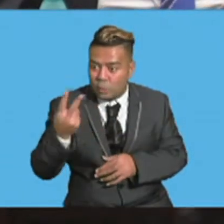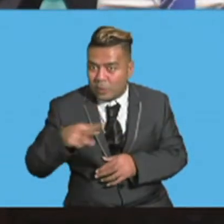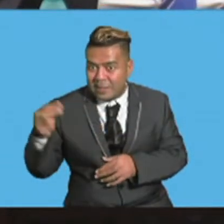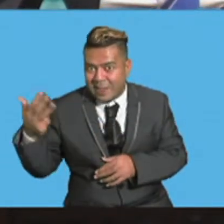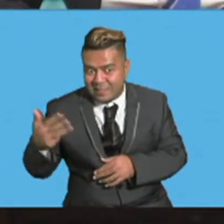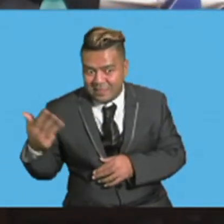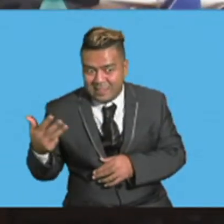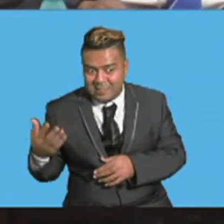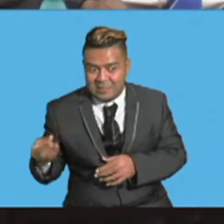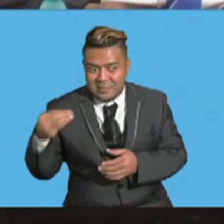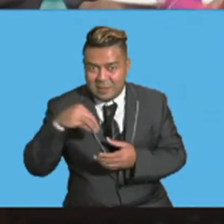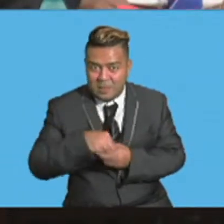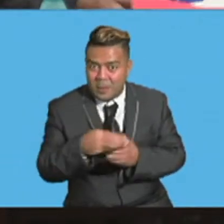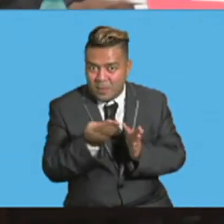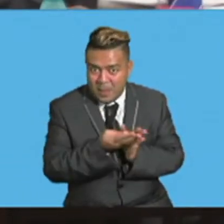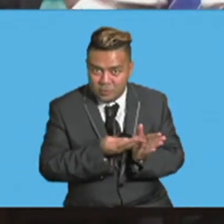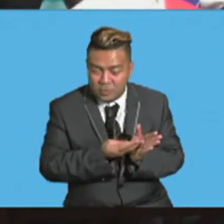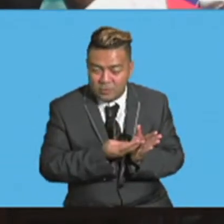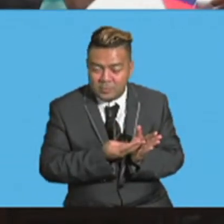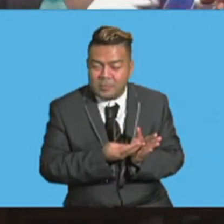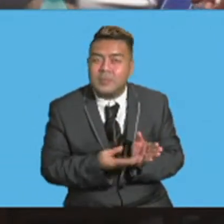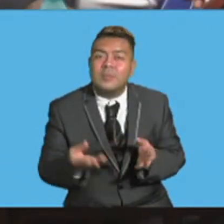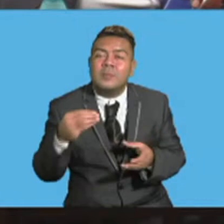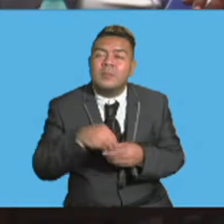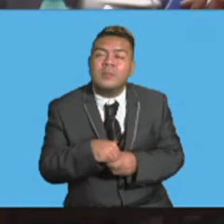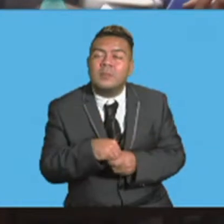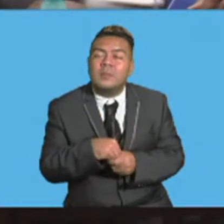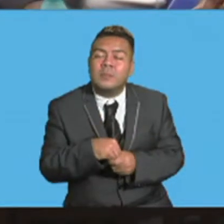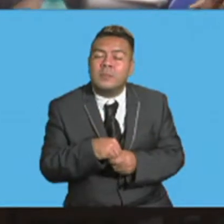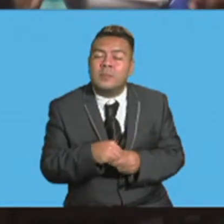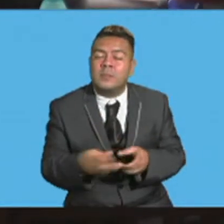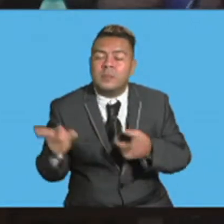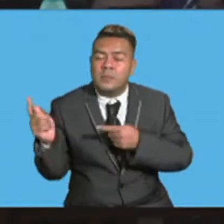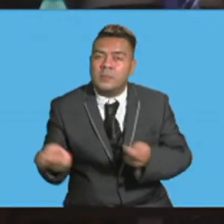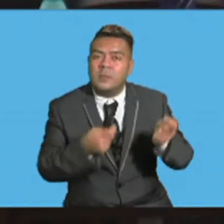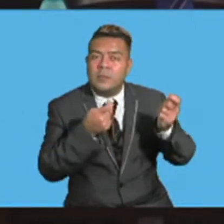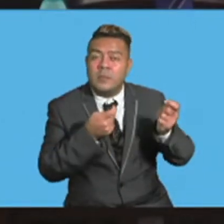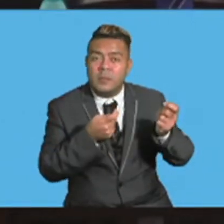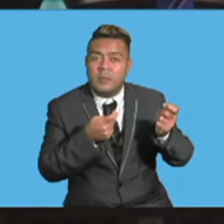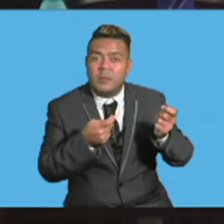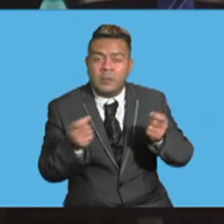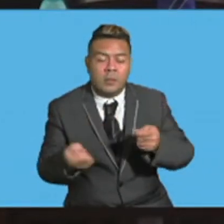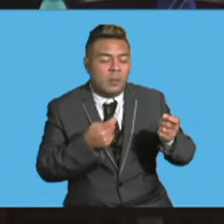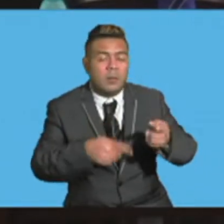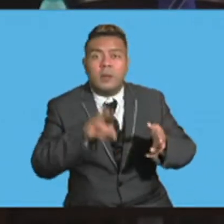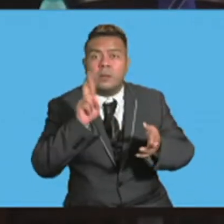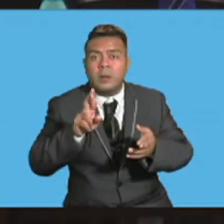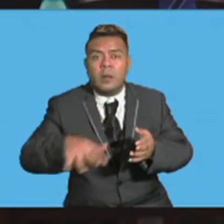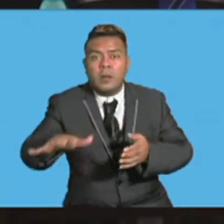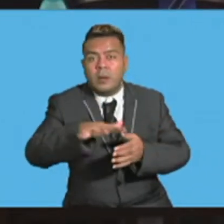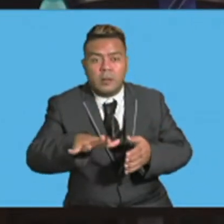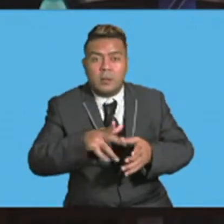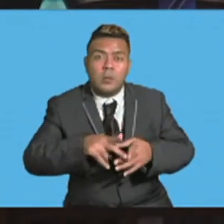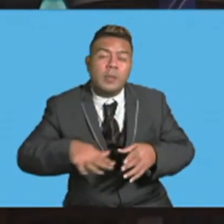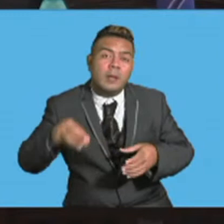2018-2019 budget, they had in fact transferred the rural area solid waste management services to